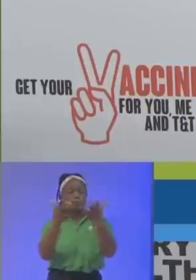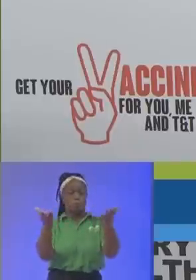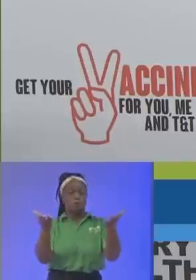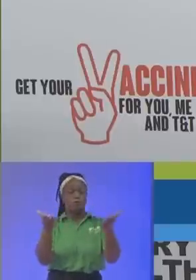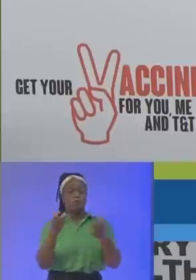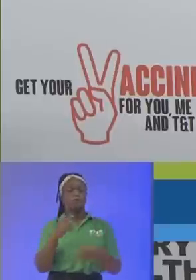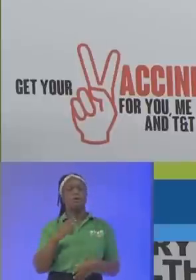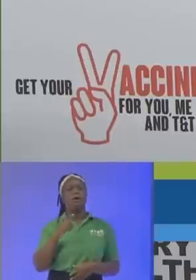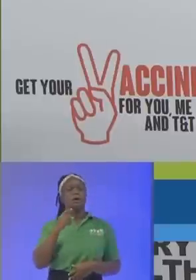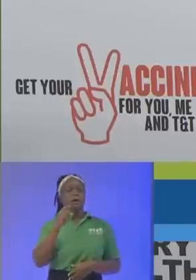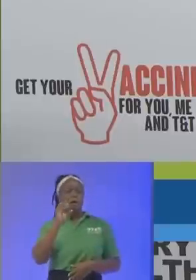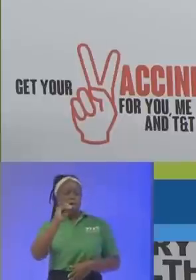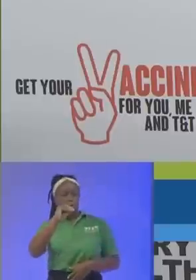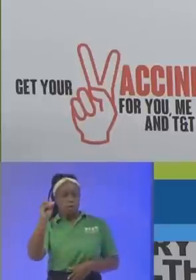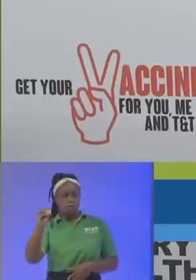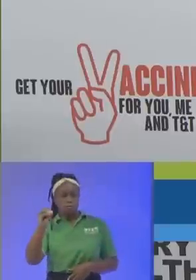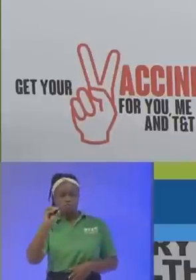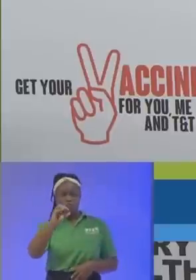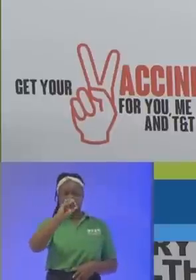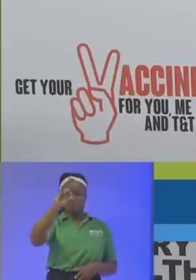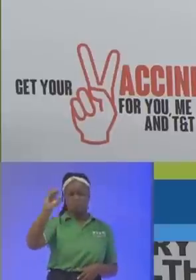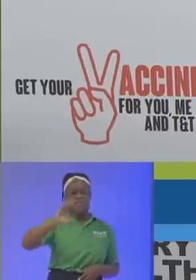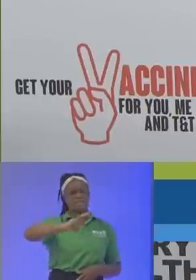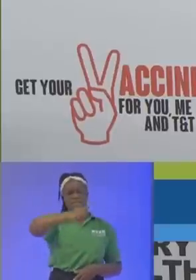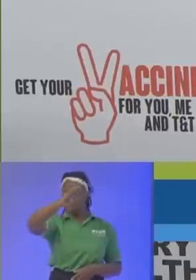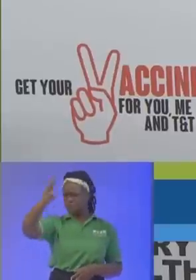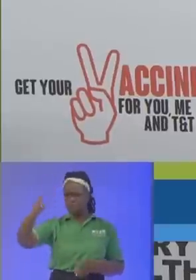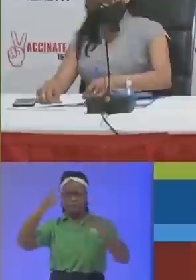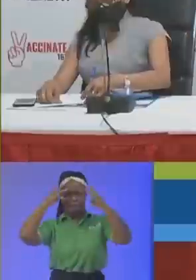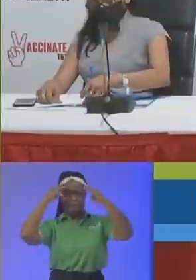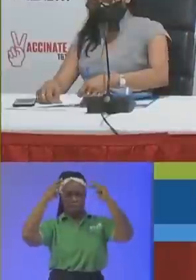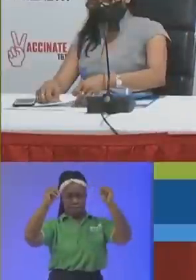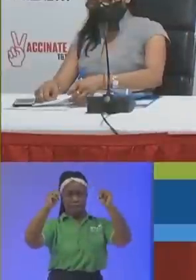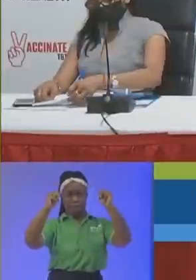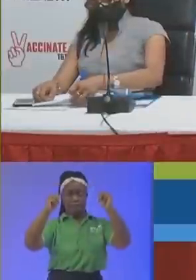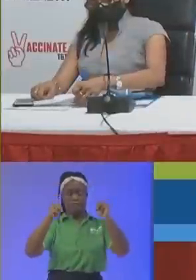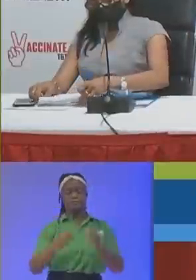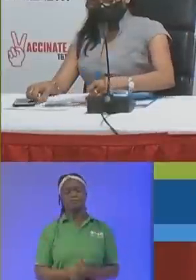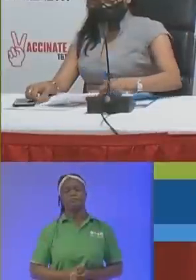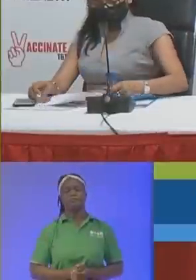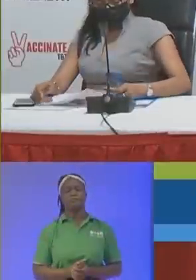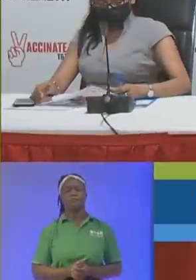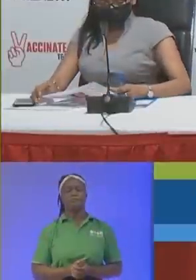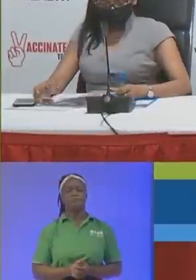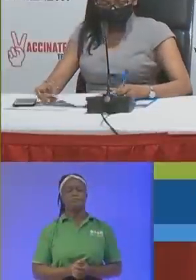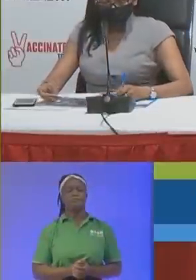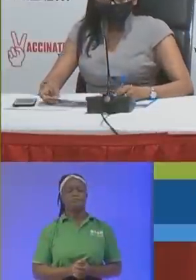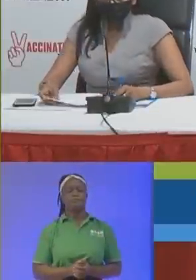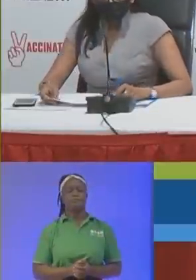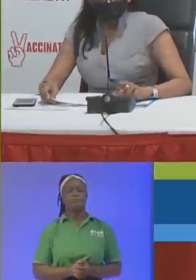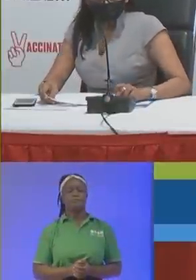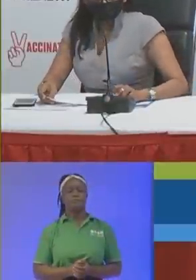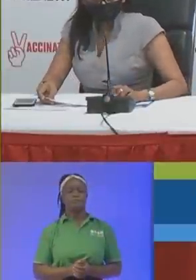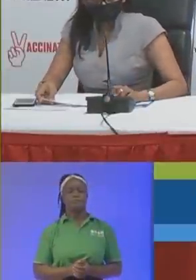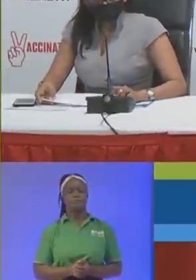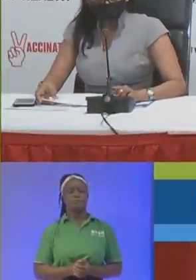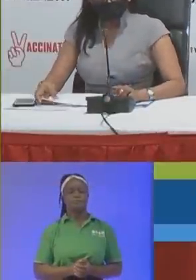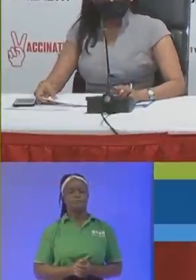service. Thank you. Thank you. And we go to Ms. Suk Chand for response to question two, please.